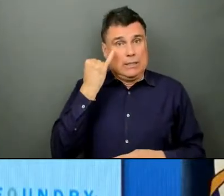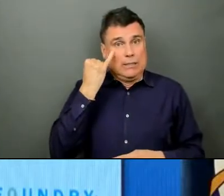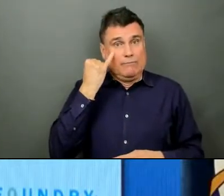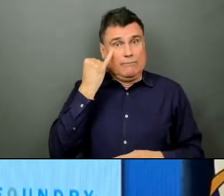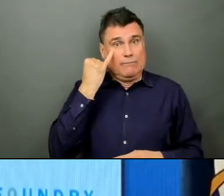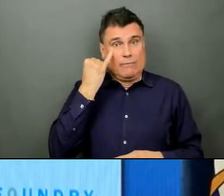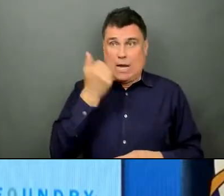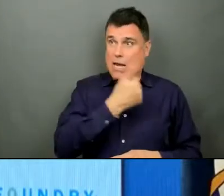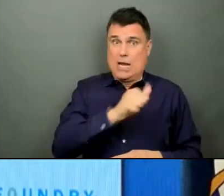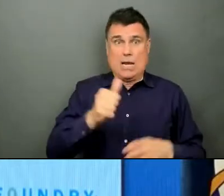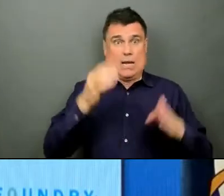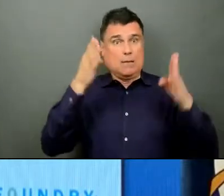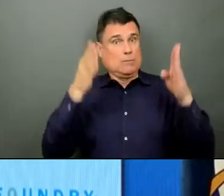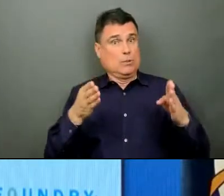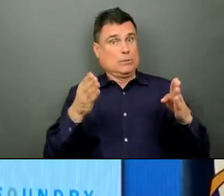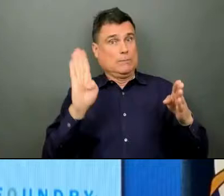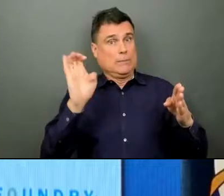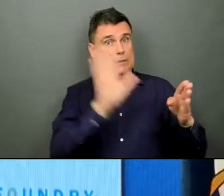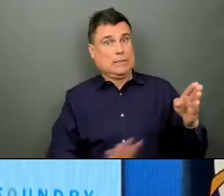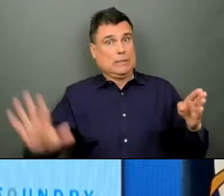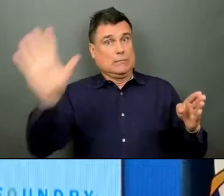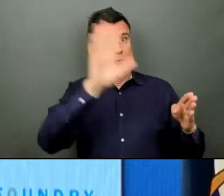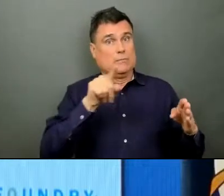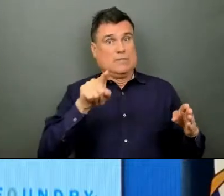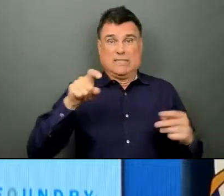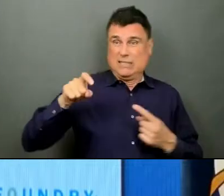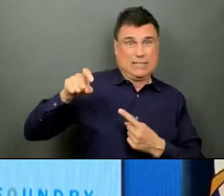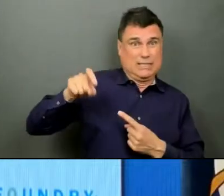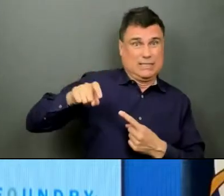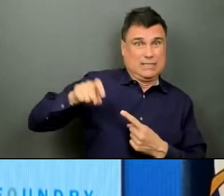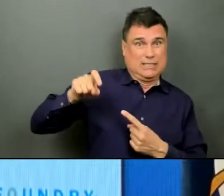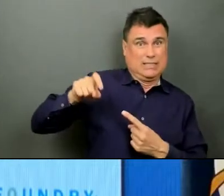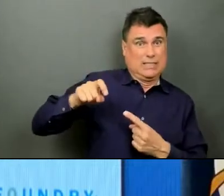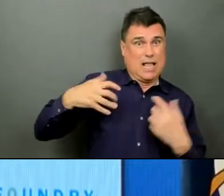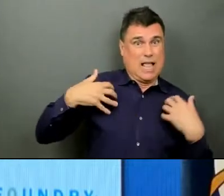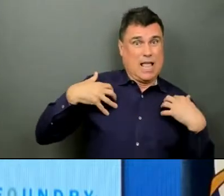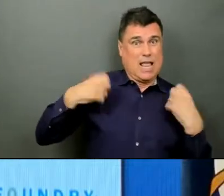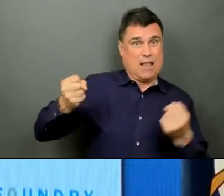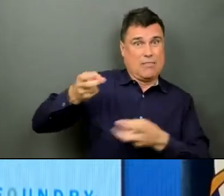barrier. And so that is a tool that we know is in place.